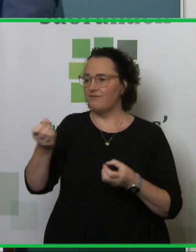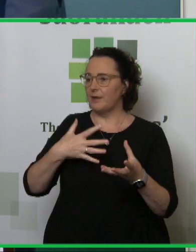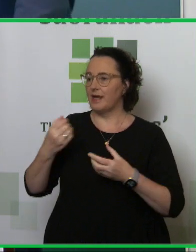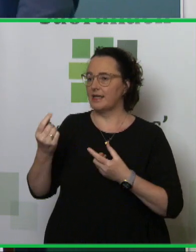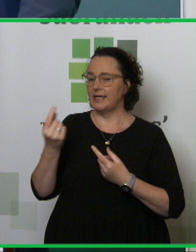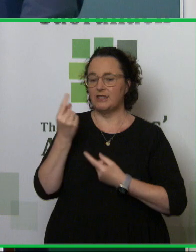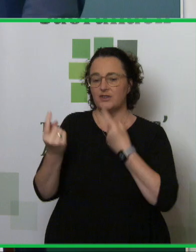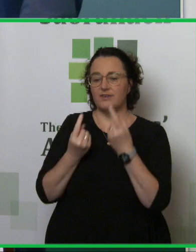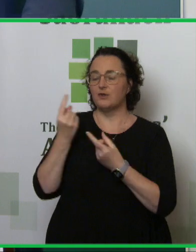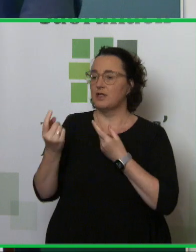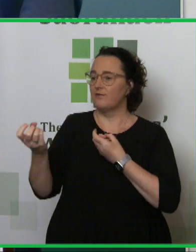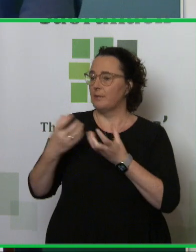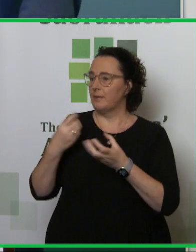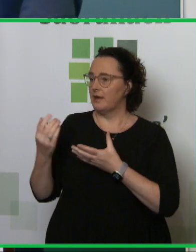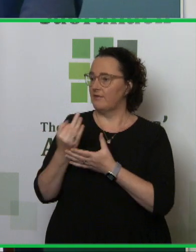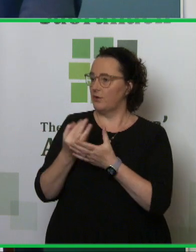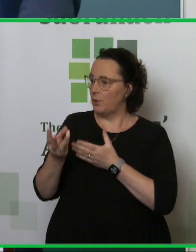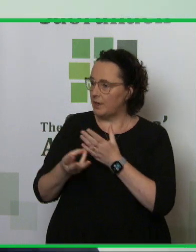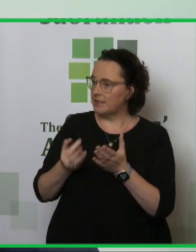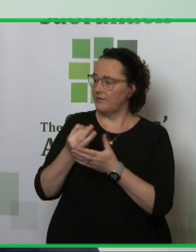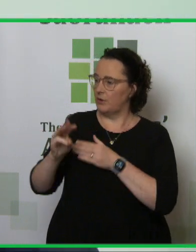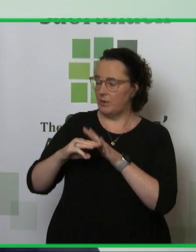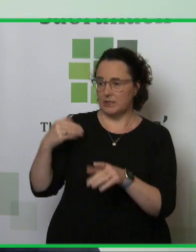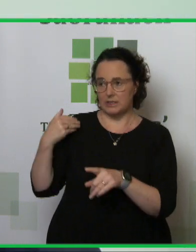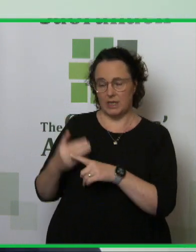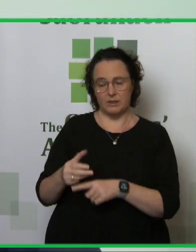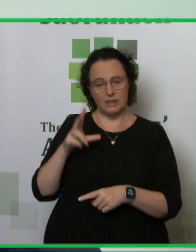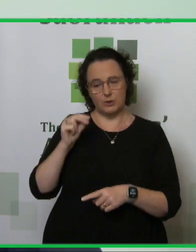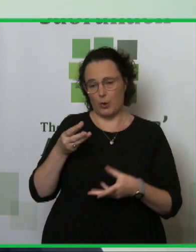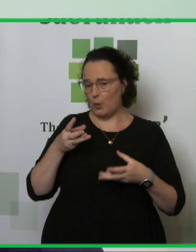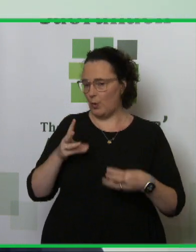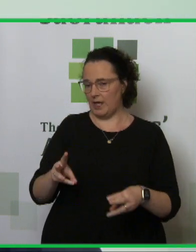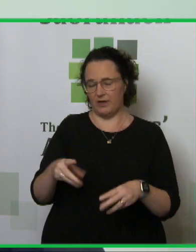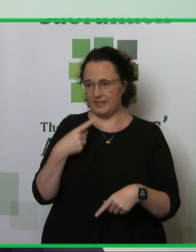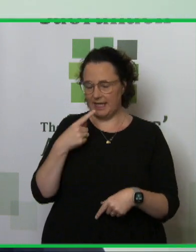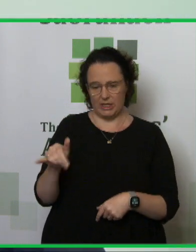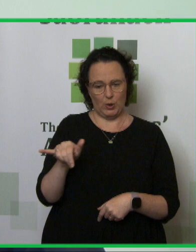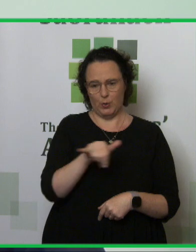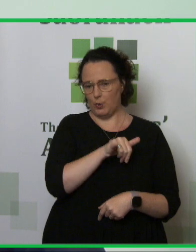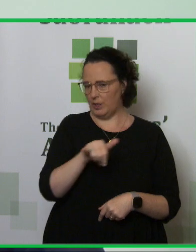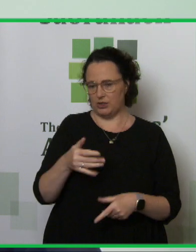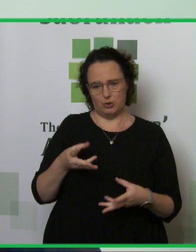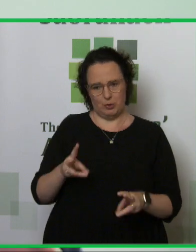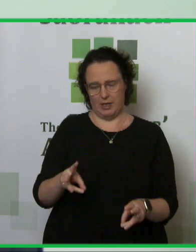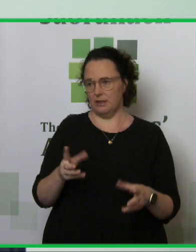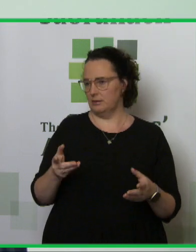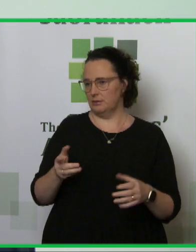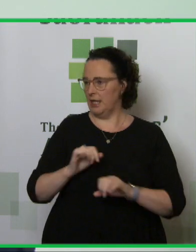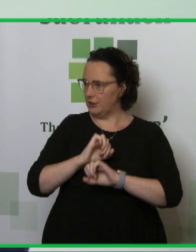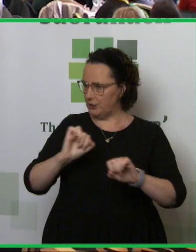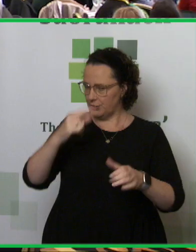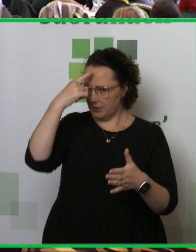individually over many weeks and months now, is that there is no way of telling which way this Assembly is going to go in terms of your